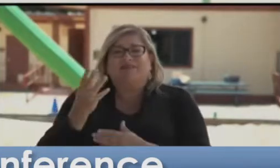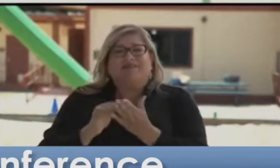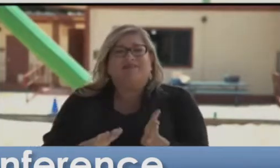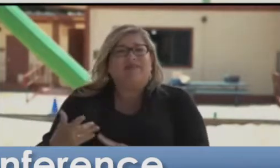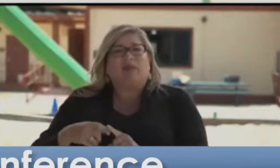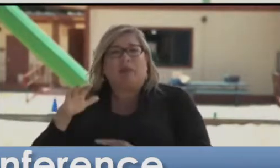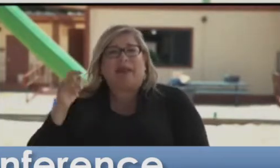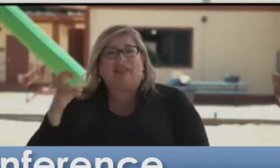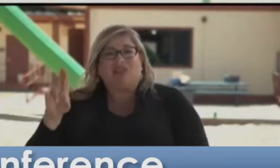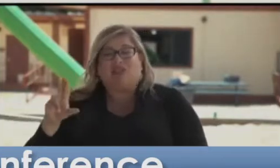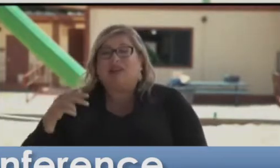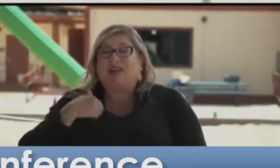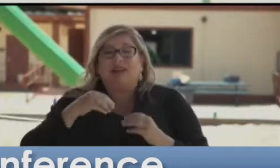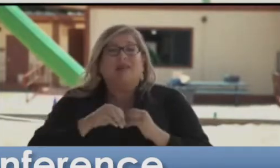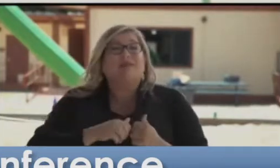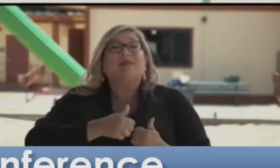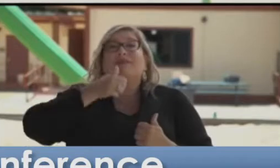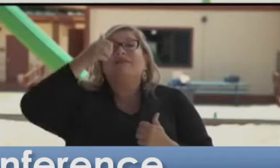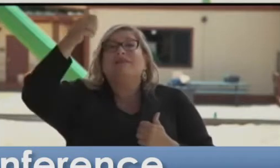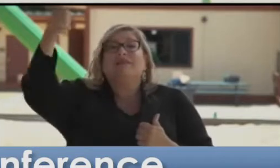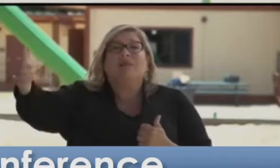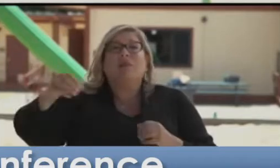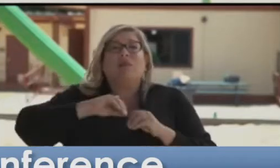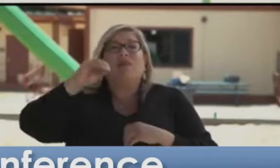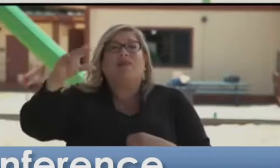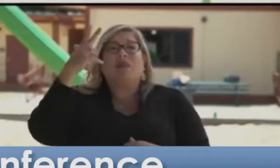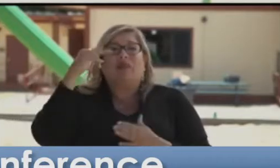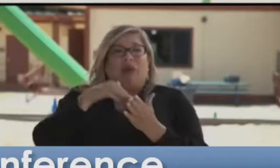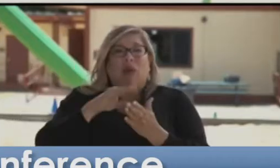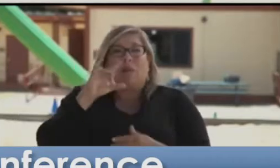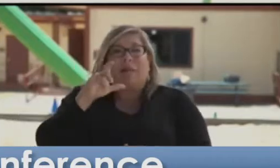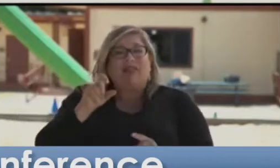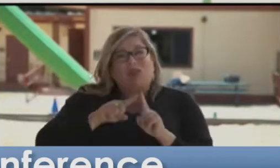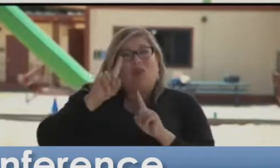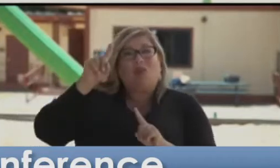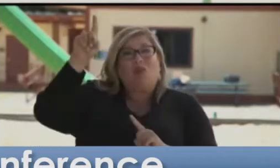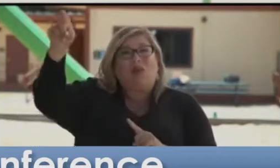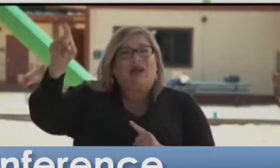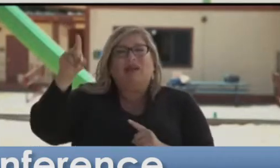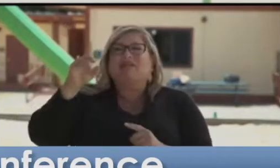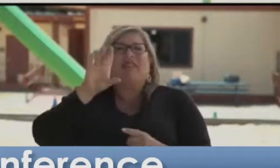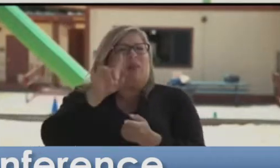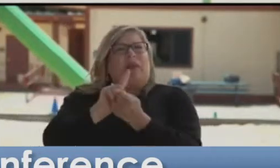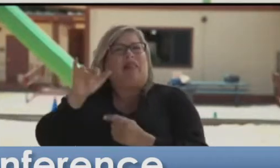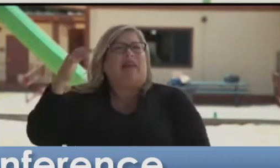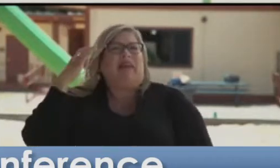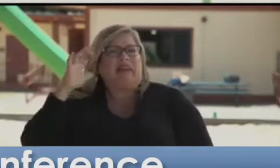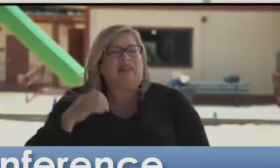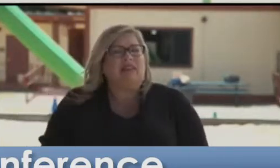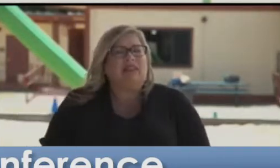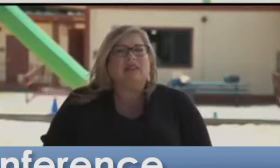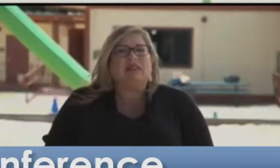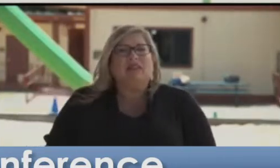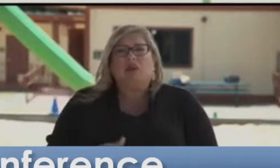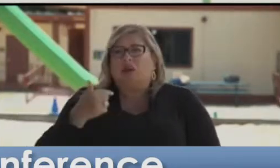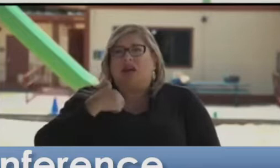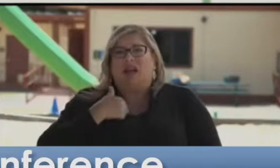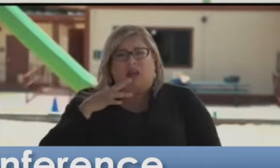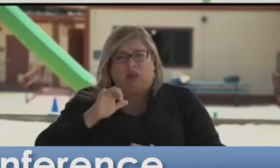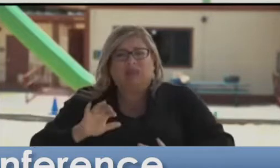living 3,000 miles away from here, being raised by a cousin who I never met before. Now, I am a child who was reared